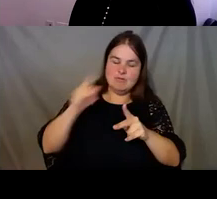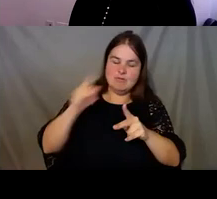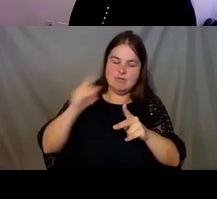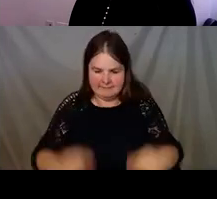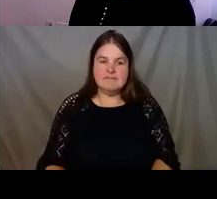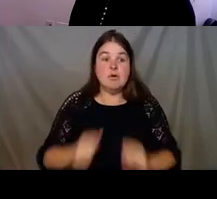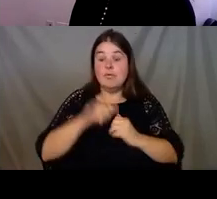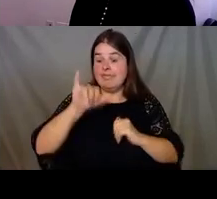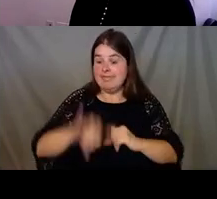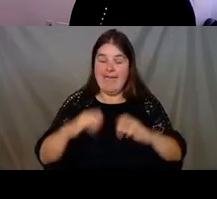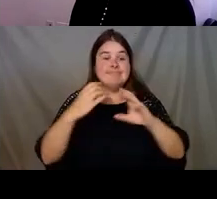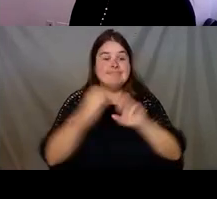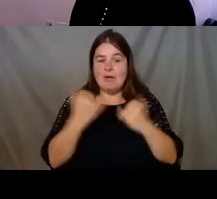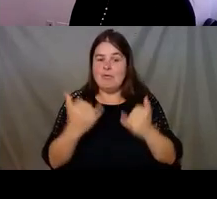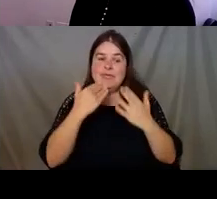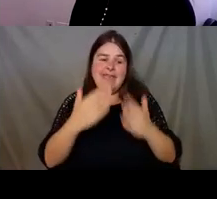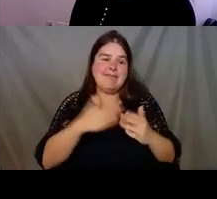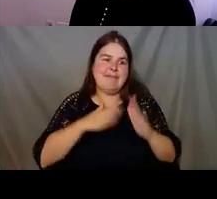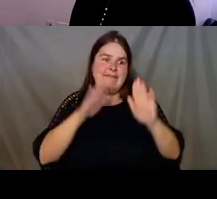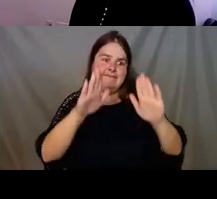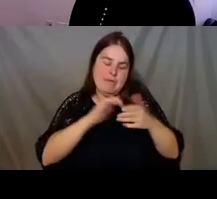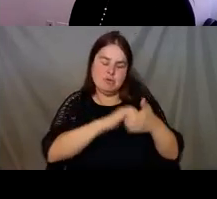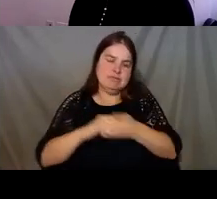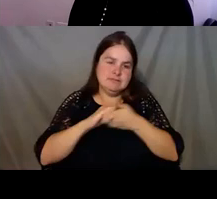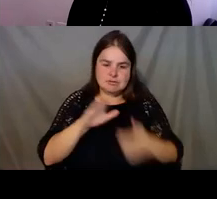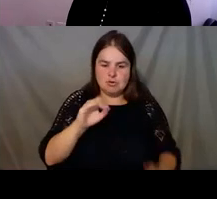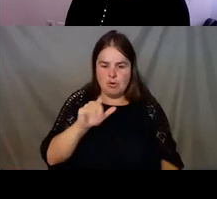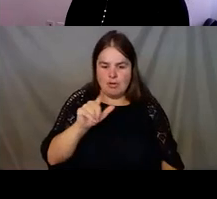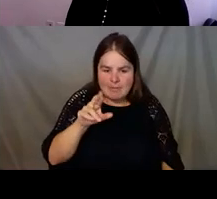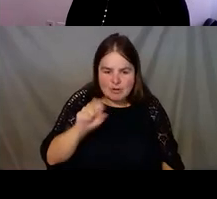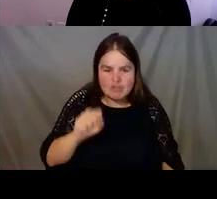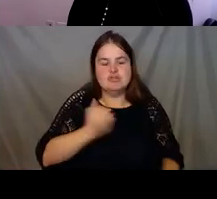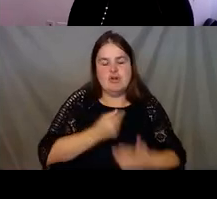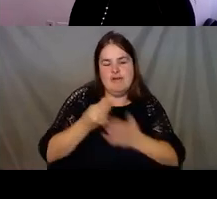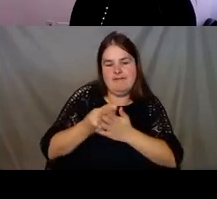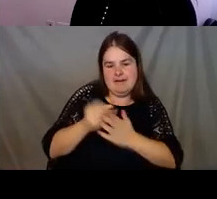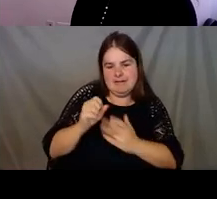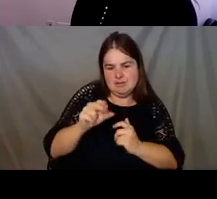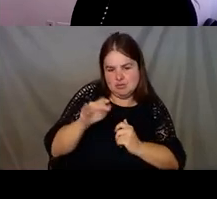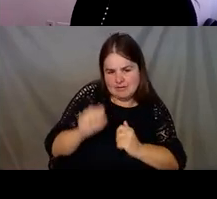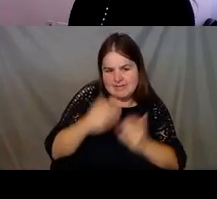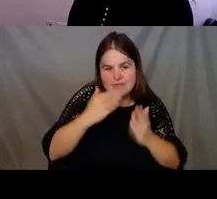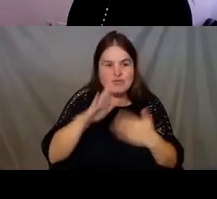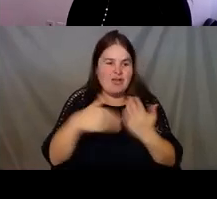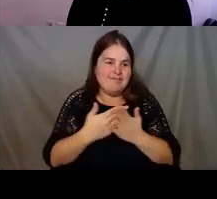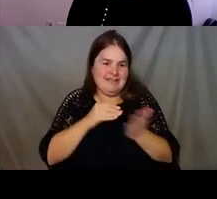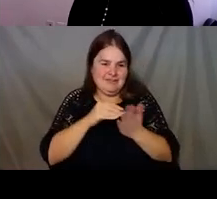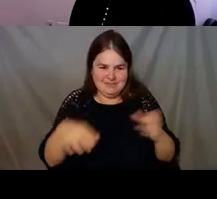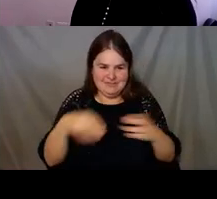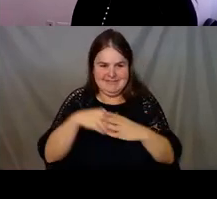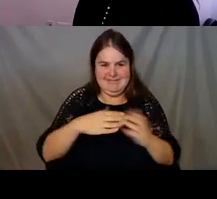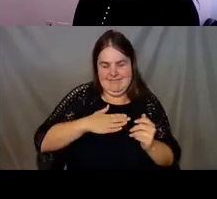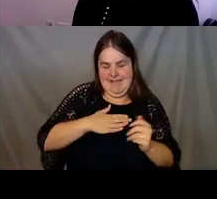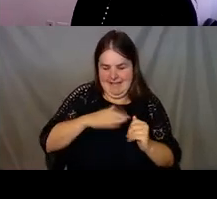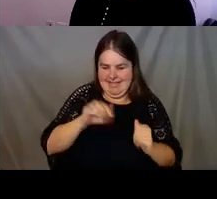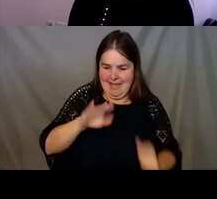So with that, I just want to thank my fabulous collaborators, all of our funding sources, and all of my students at the Island Lab at